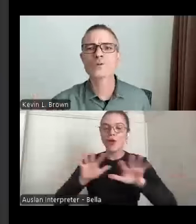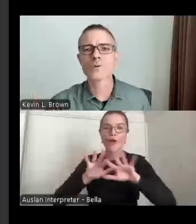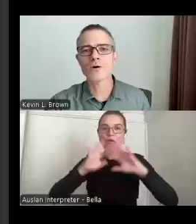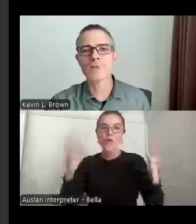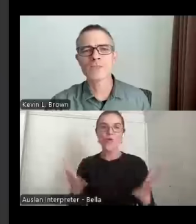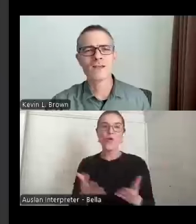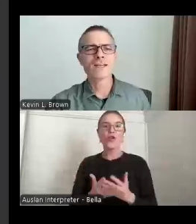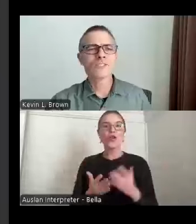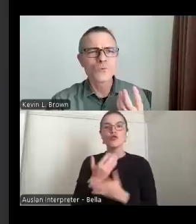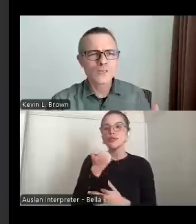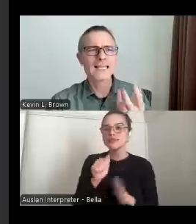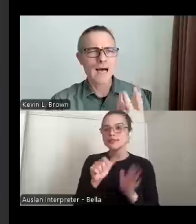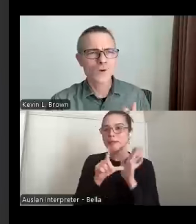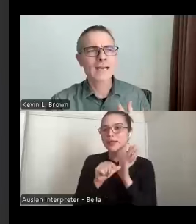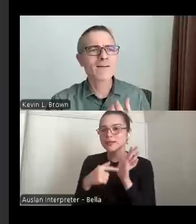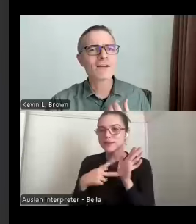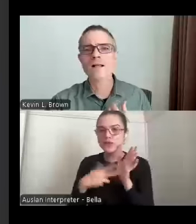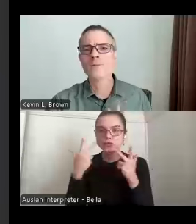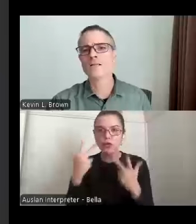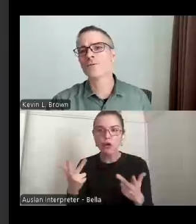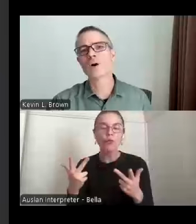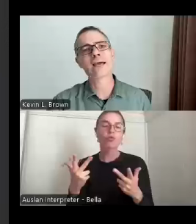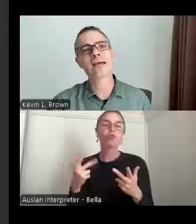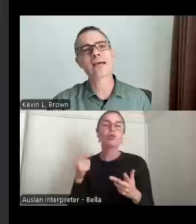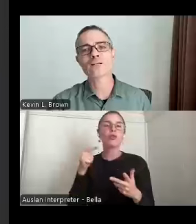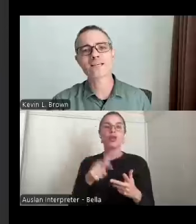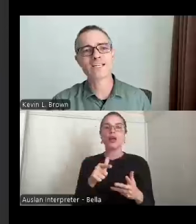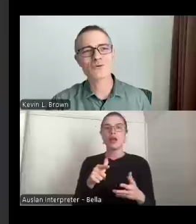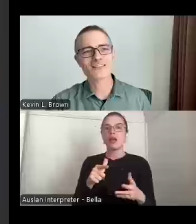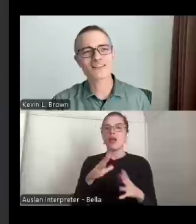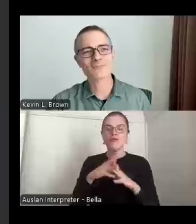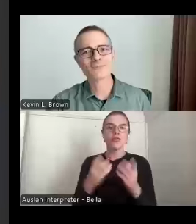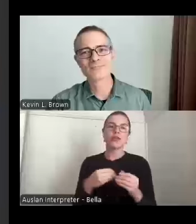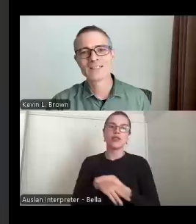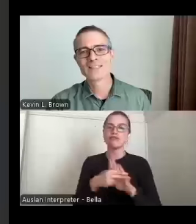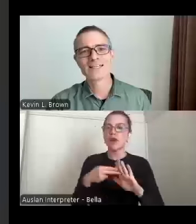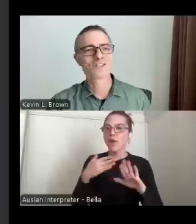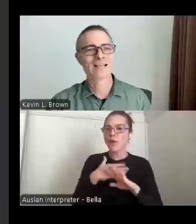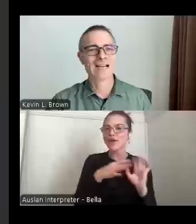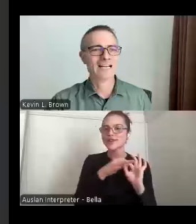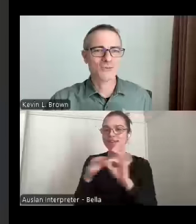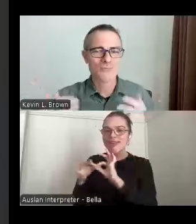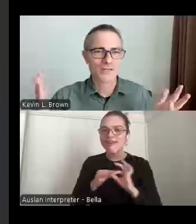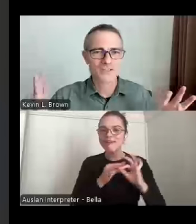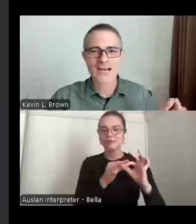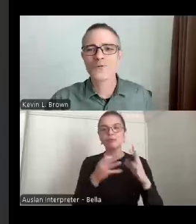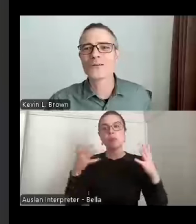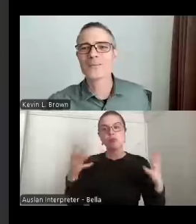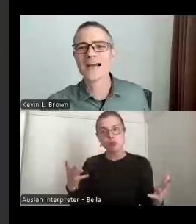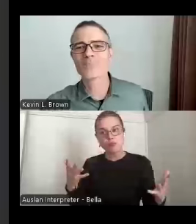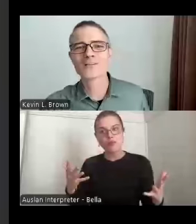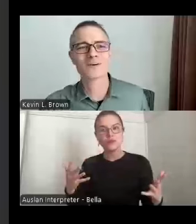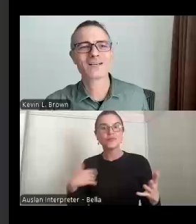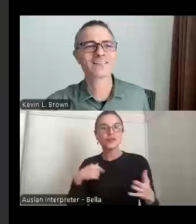#1 news program. So really, at that point, every element of the brand worked in unison. And so I could ask you to put in the chat, what do you